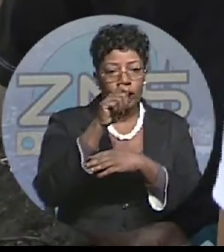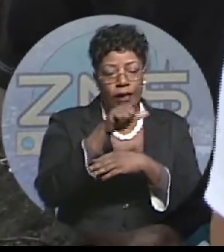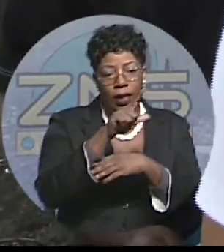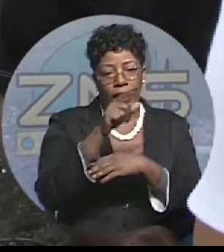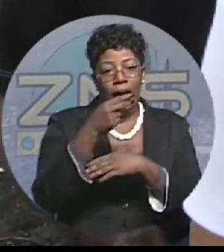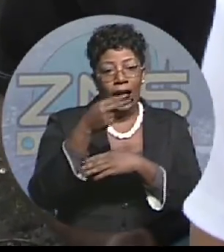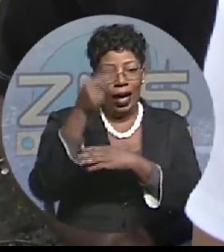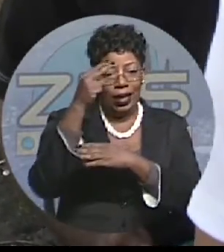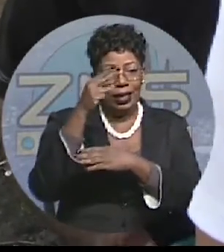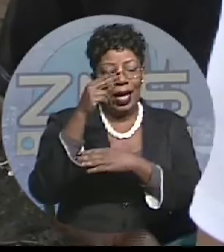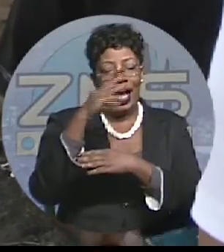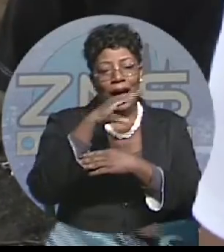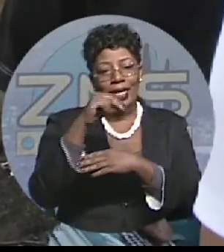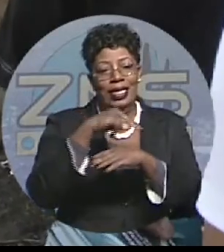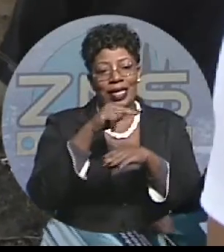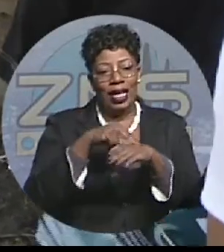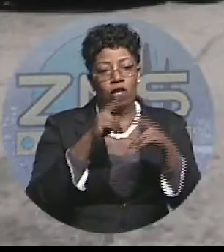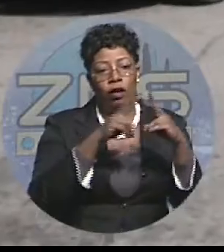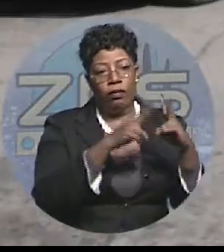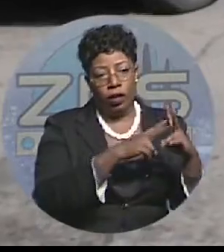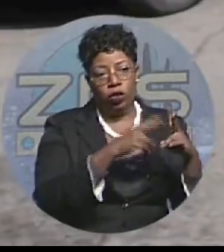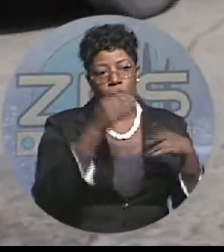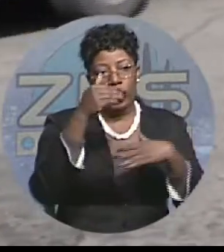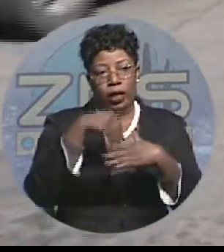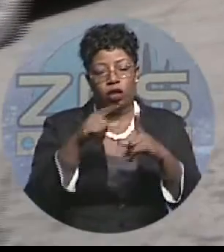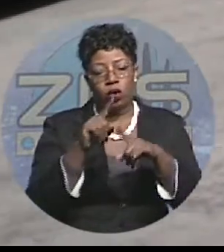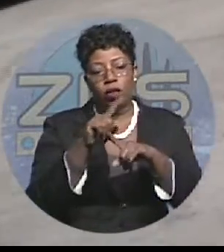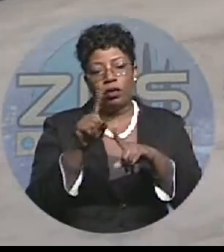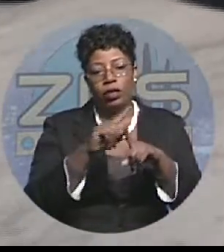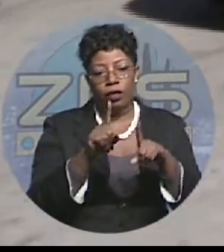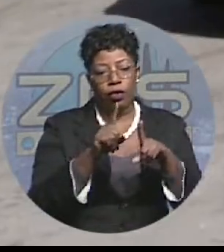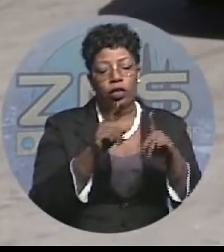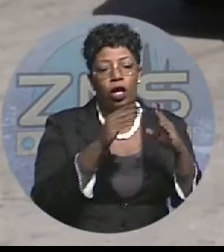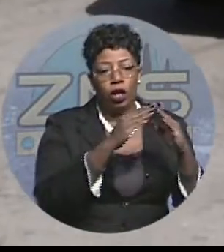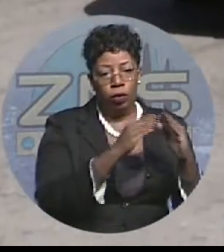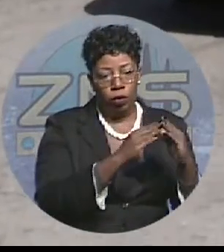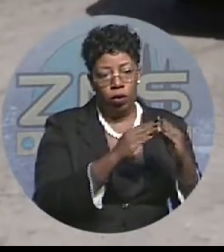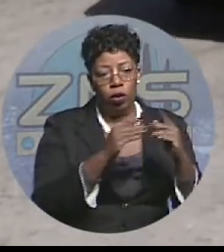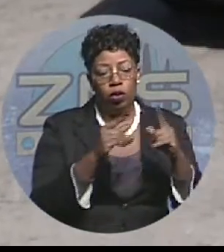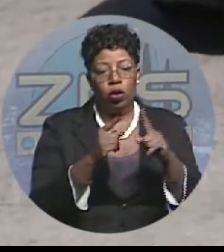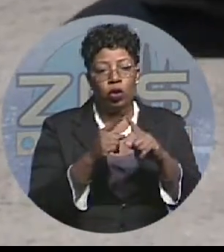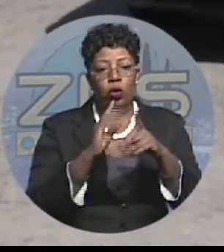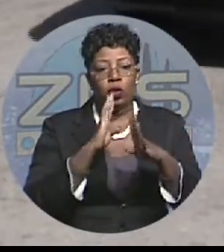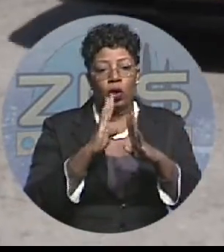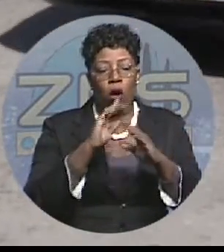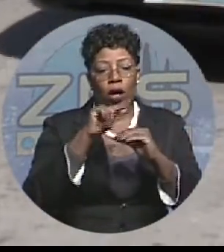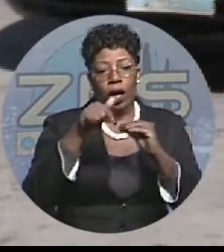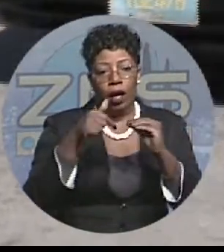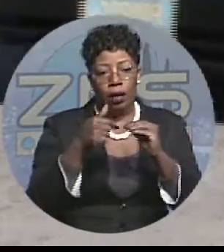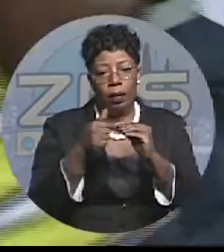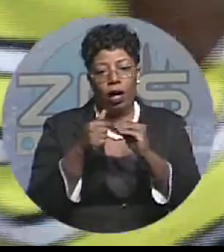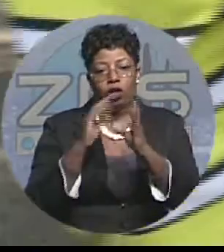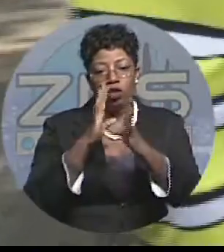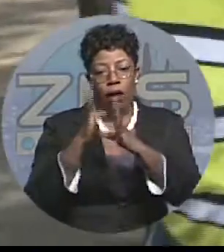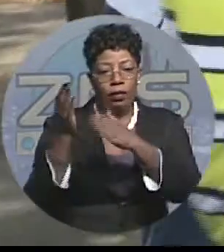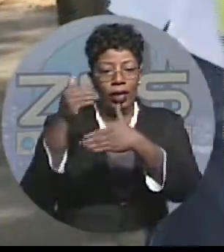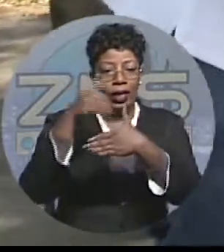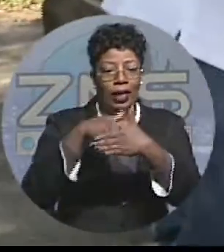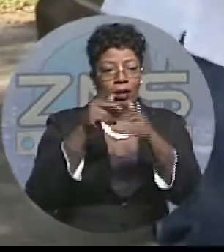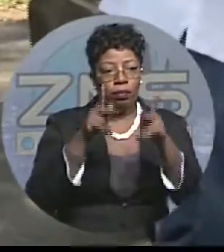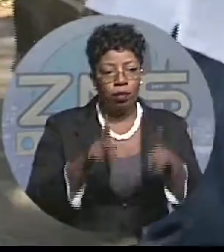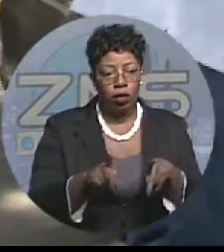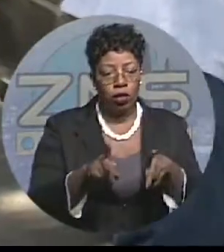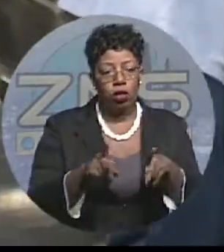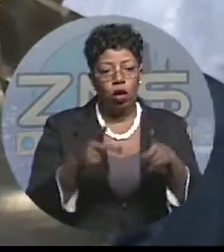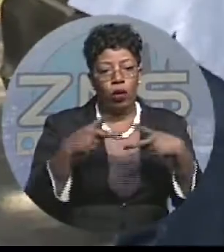Village. And we'll be going into all of the vulnerable communities and various neighborhoods to talk about trafficking in persons. We have a